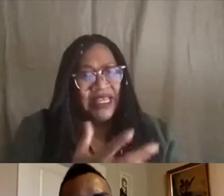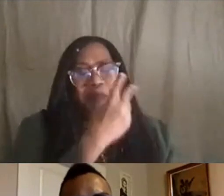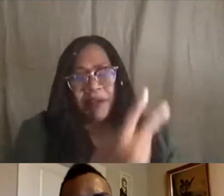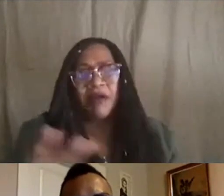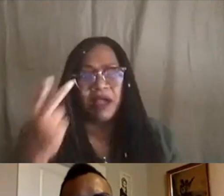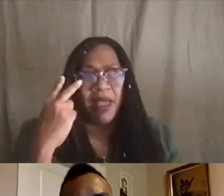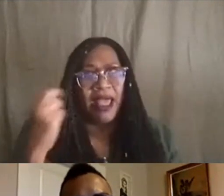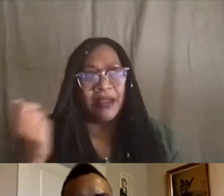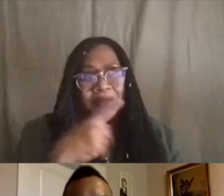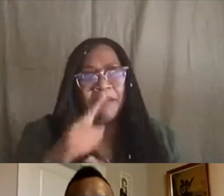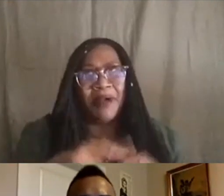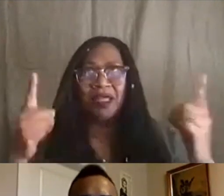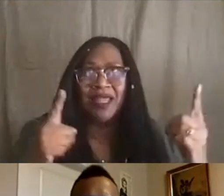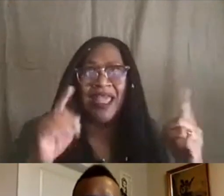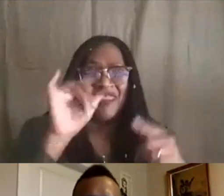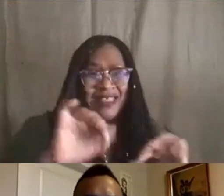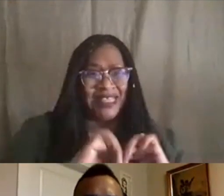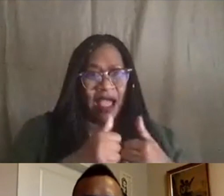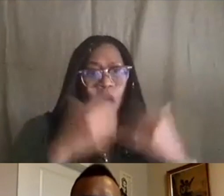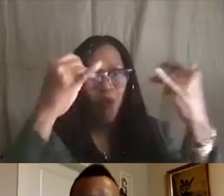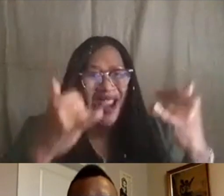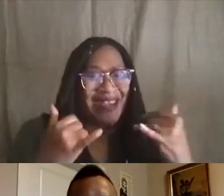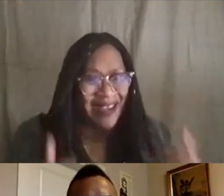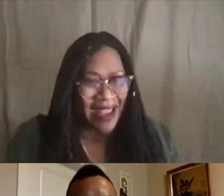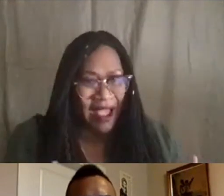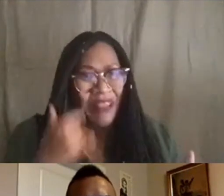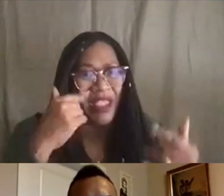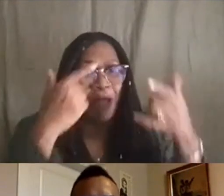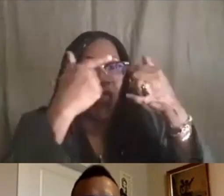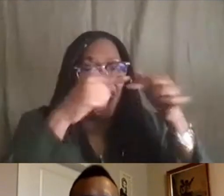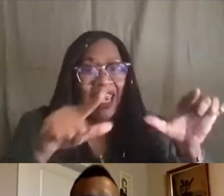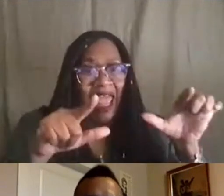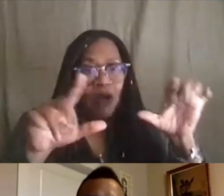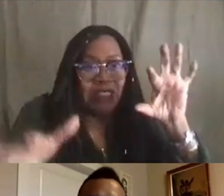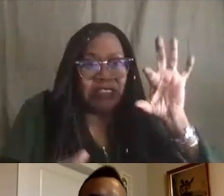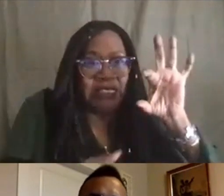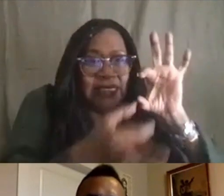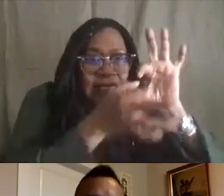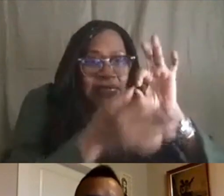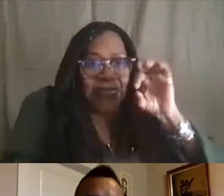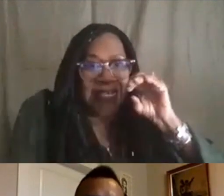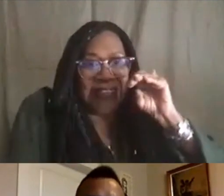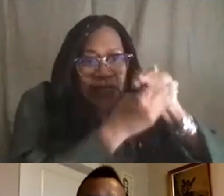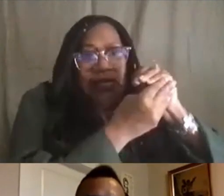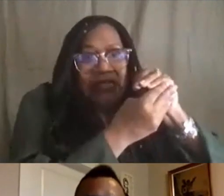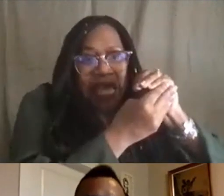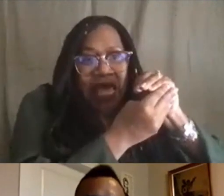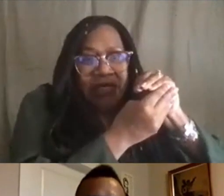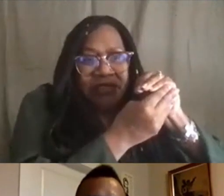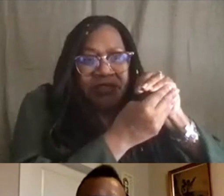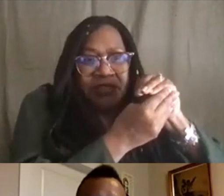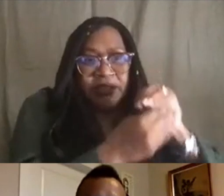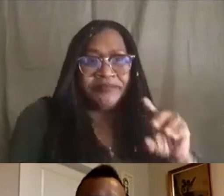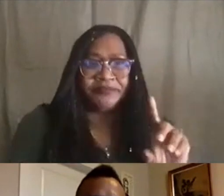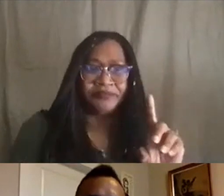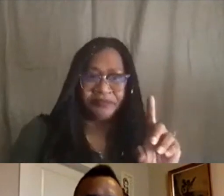that's how I think of lynching in this moment. I think about the language attached to I think about newspapers